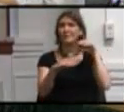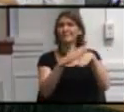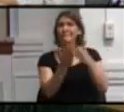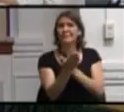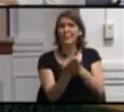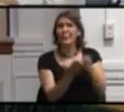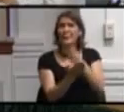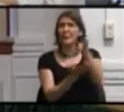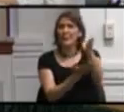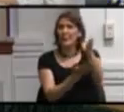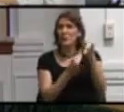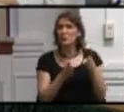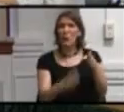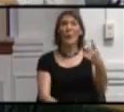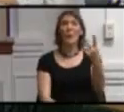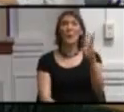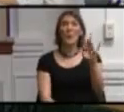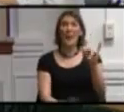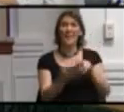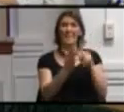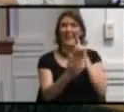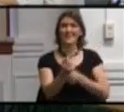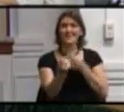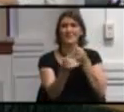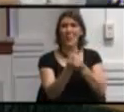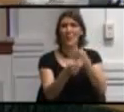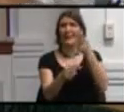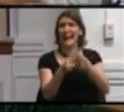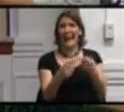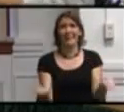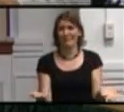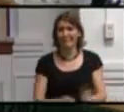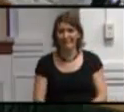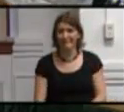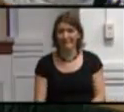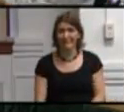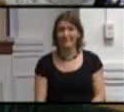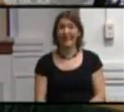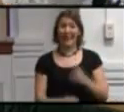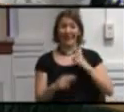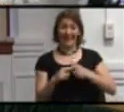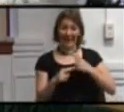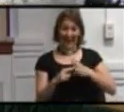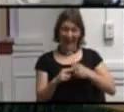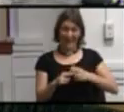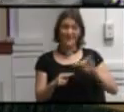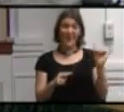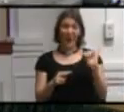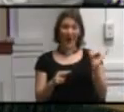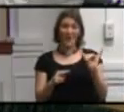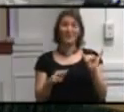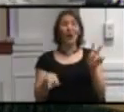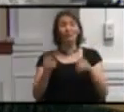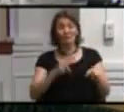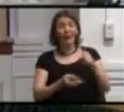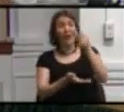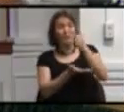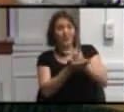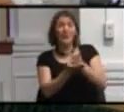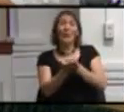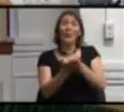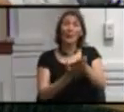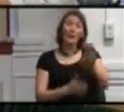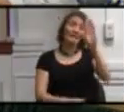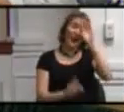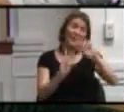this road, and consequently, there is unanimous support for the name chosen. The name has also been reviewed and approved by